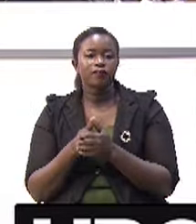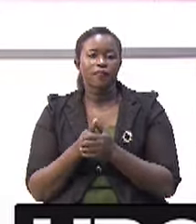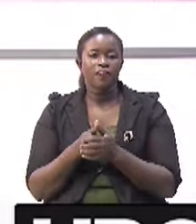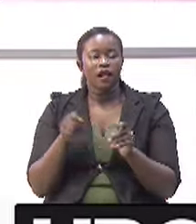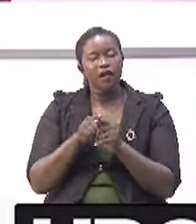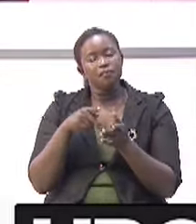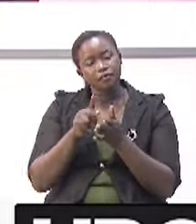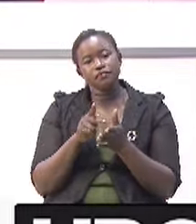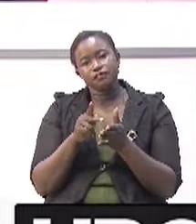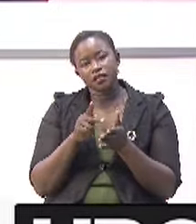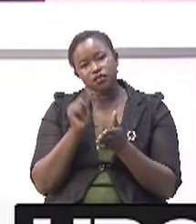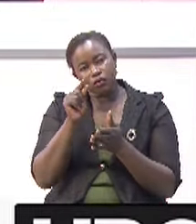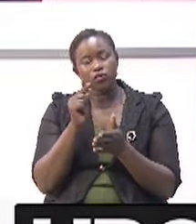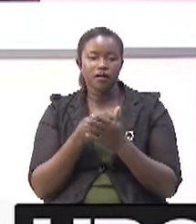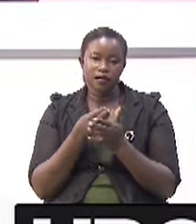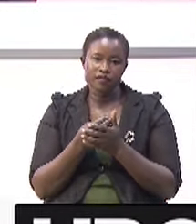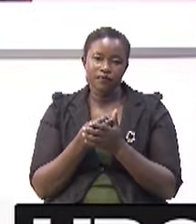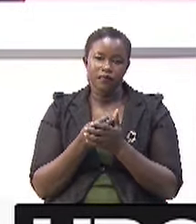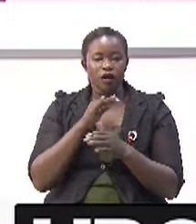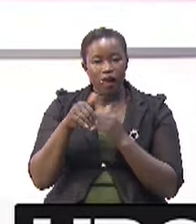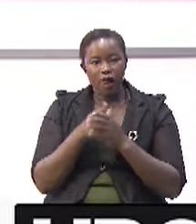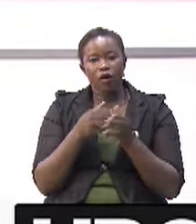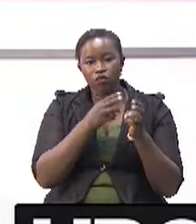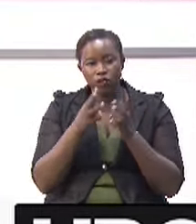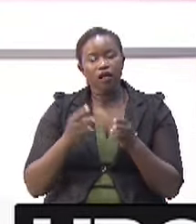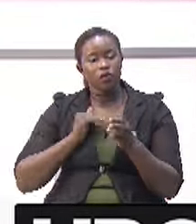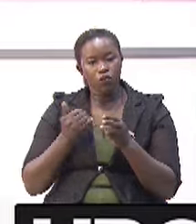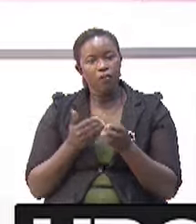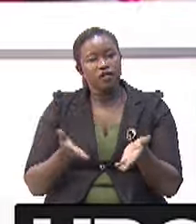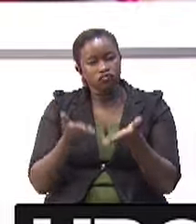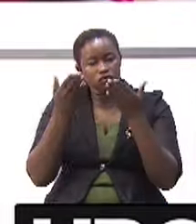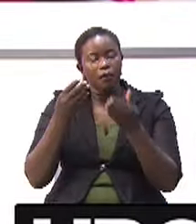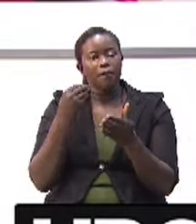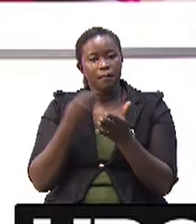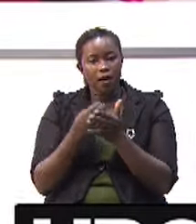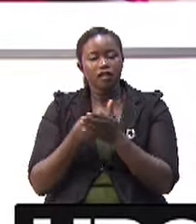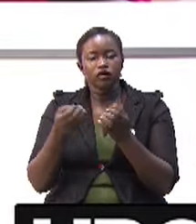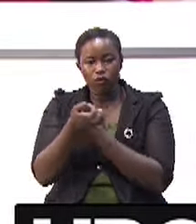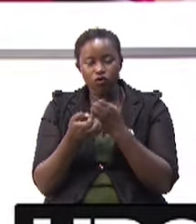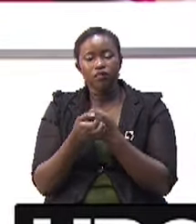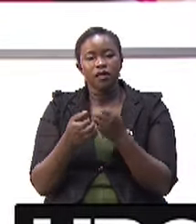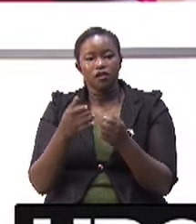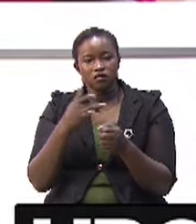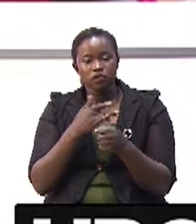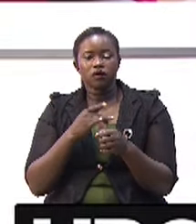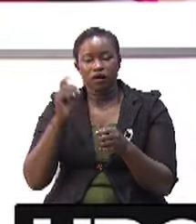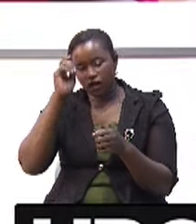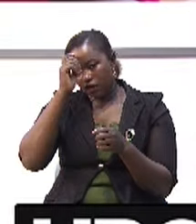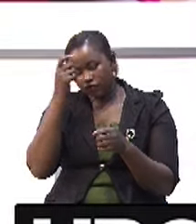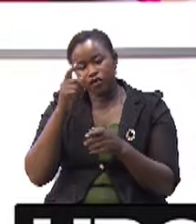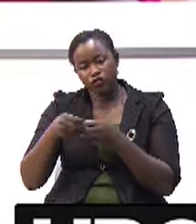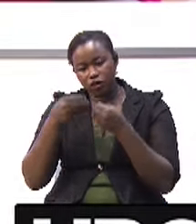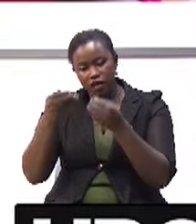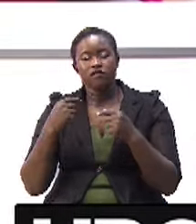money. All the above efforts aimed at moving women into the money economy prompted government to award her with a medal